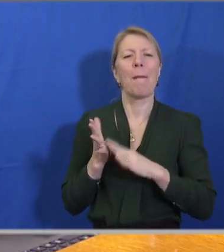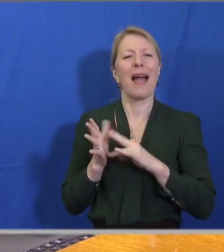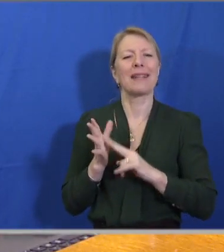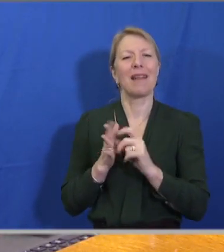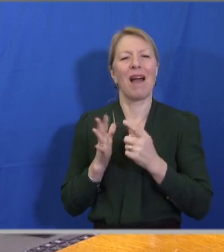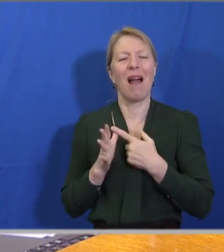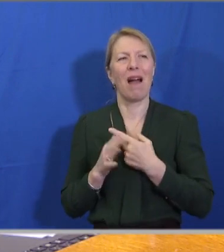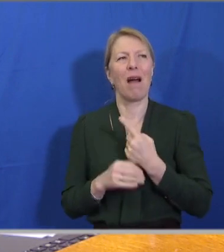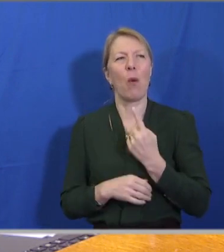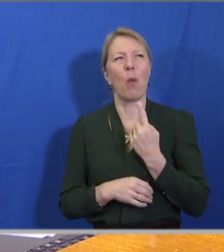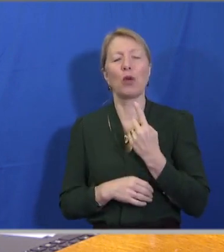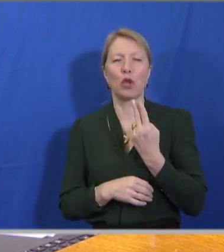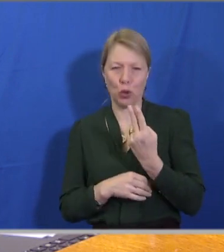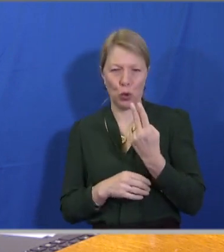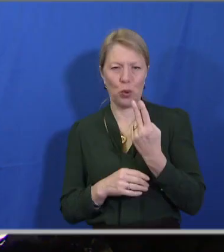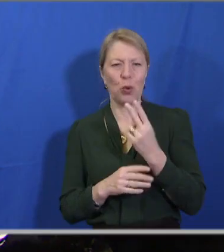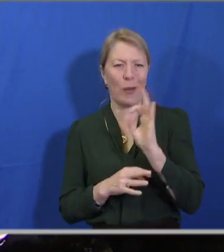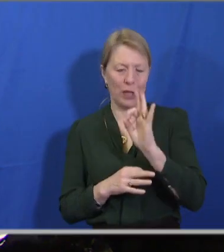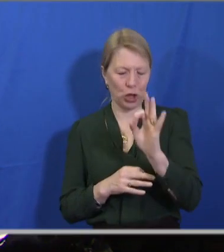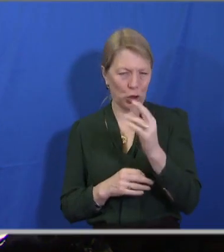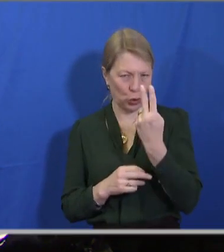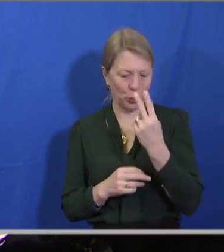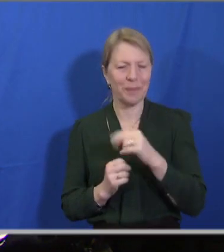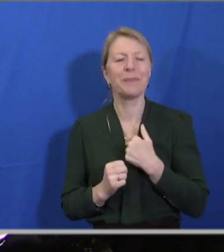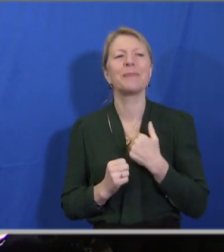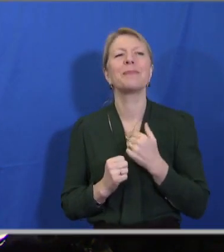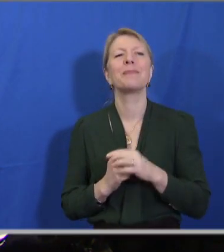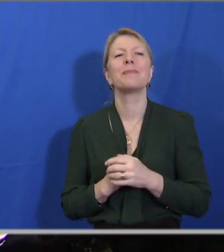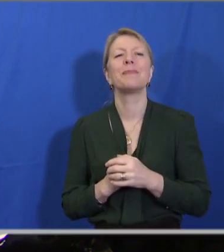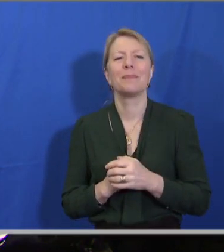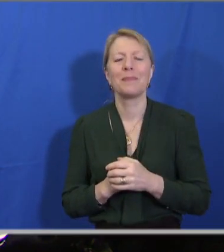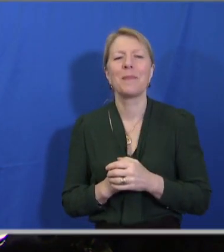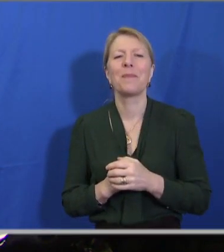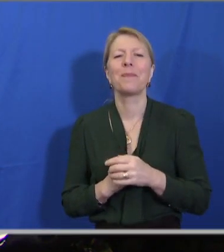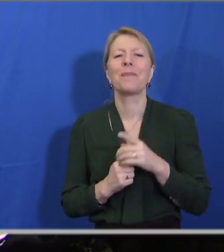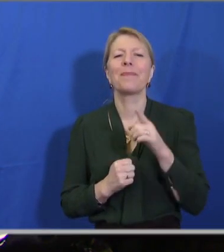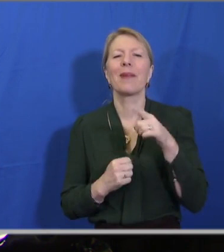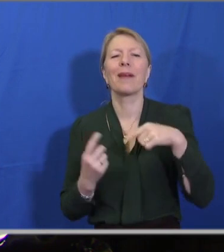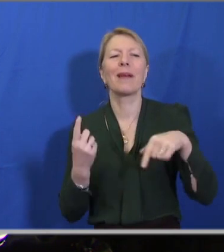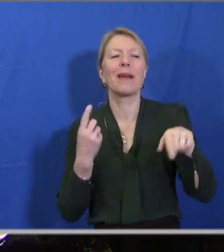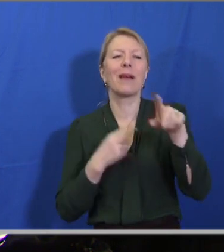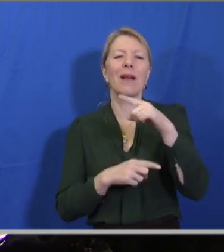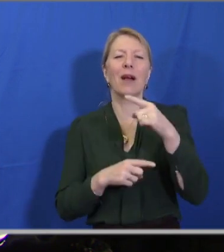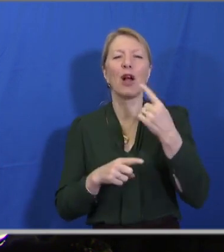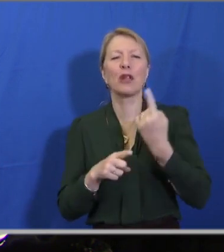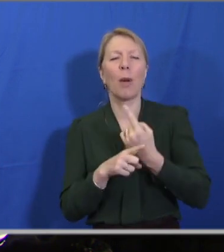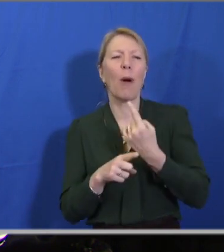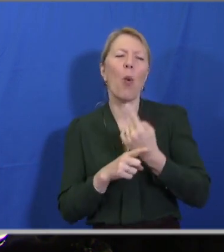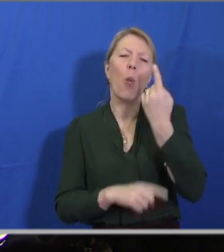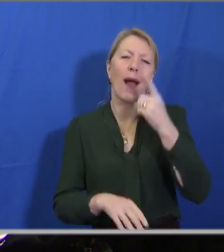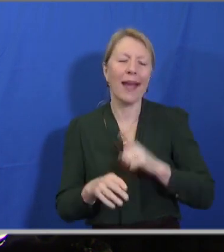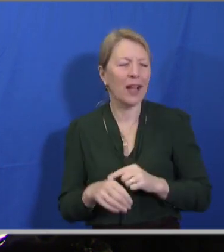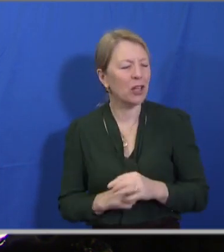two things actually. The first thing is, I hear time being bandied about as if a year, 2 years is